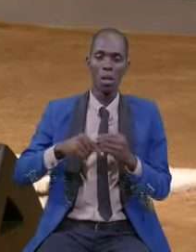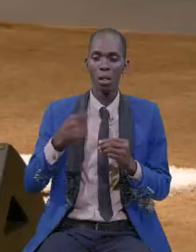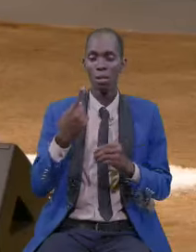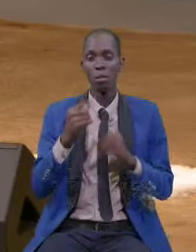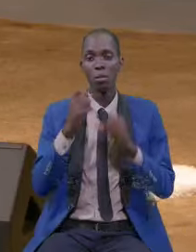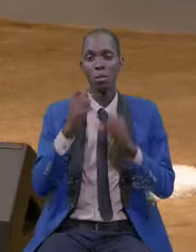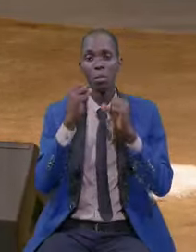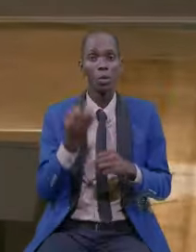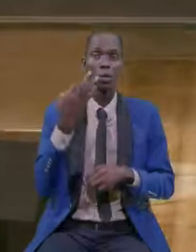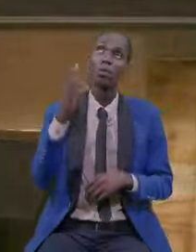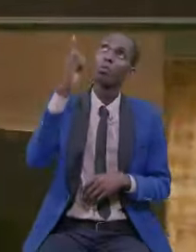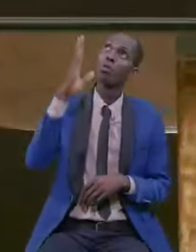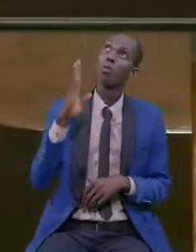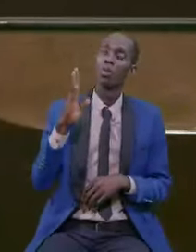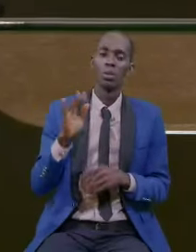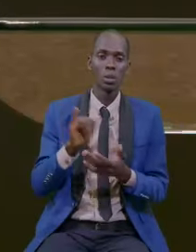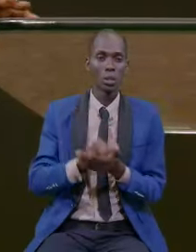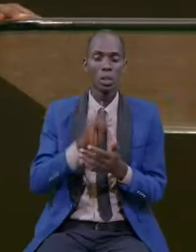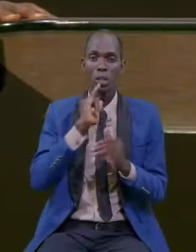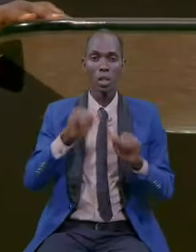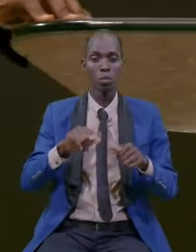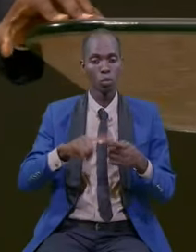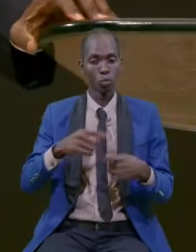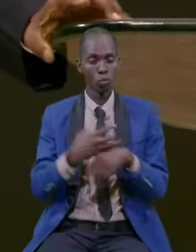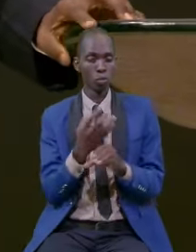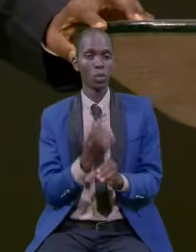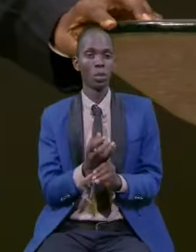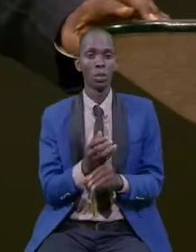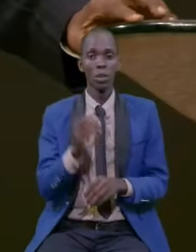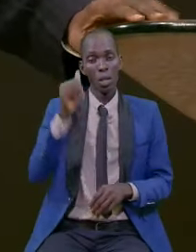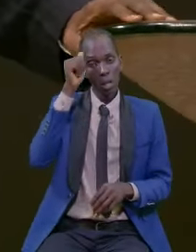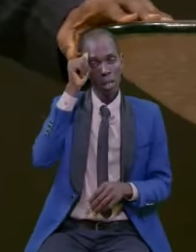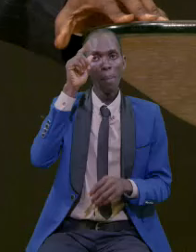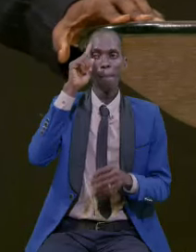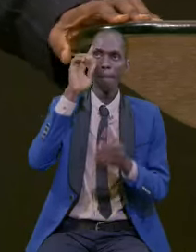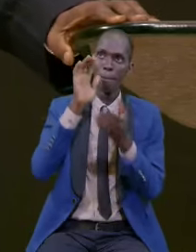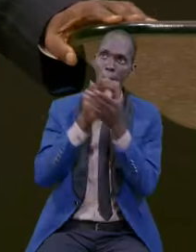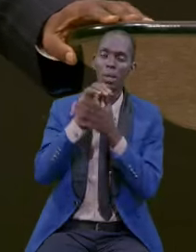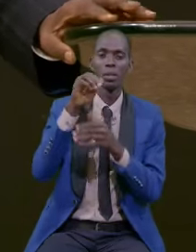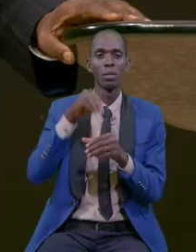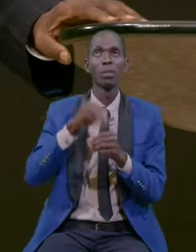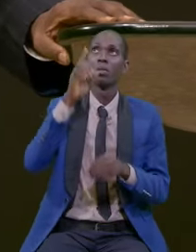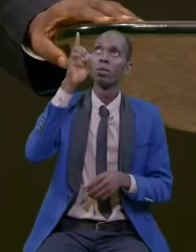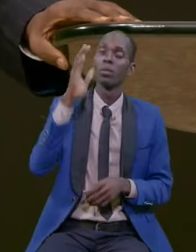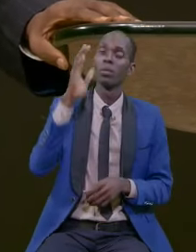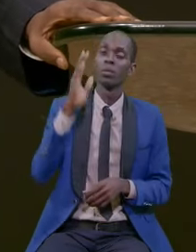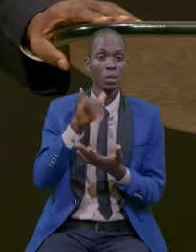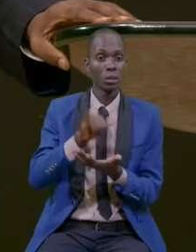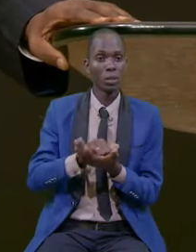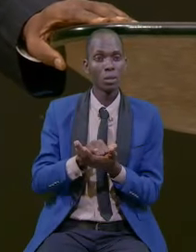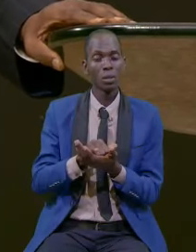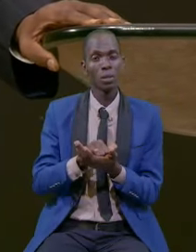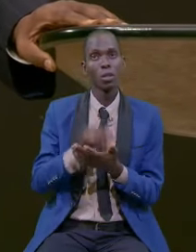God to create. He was not an atheist. He believed God, that